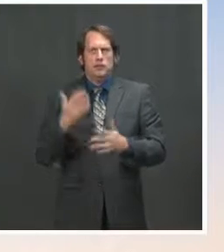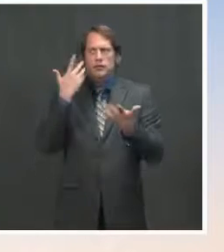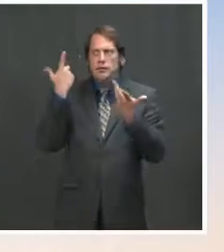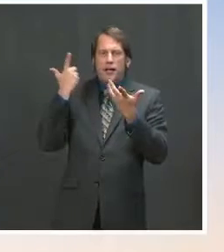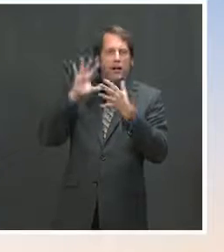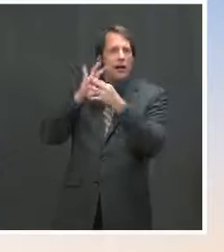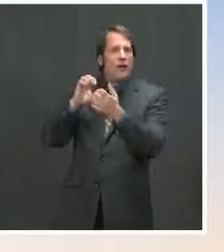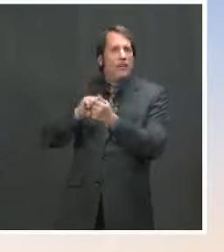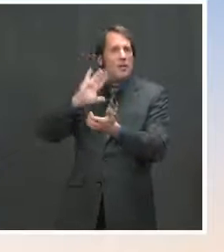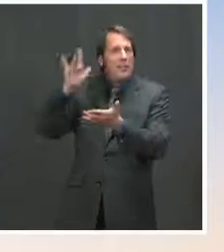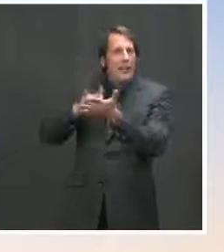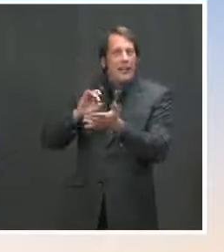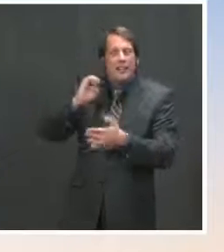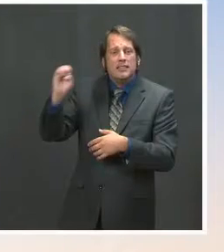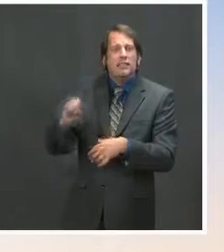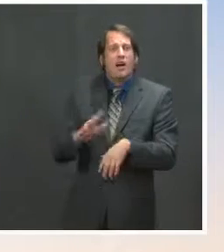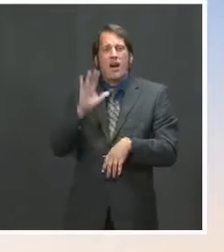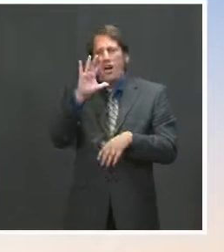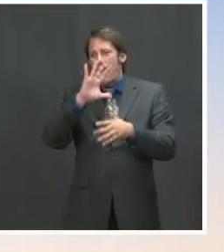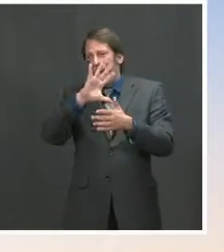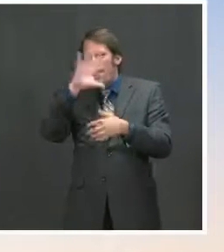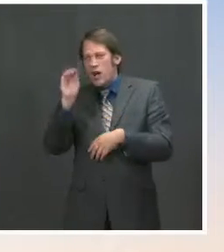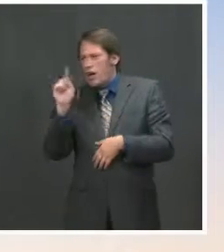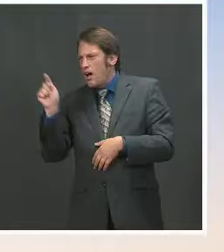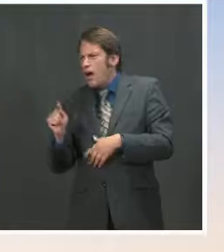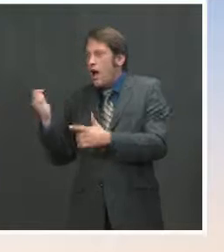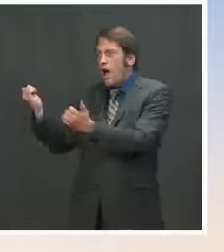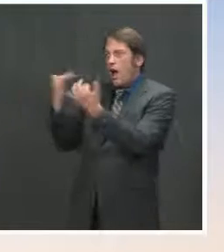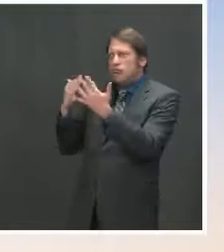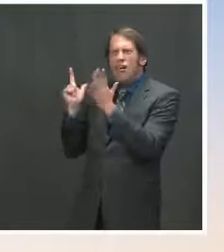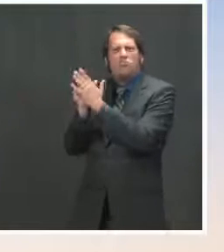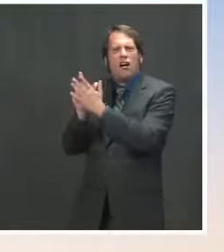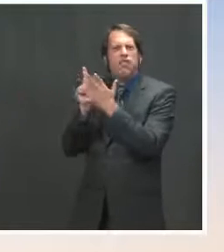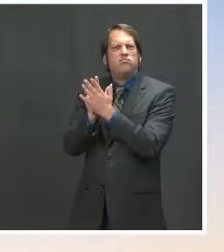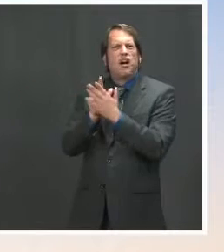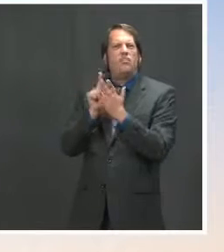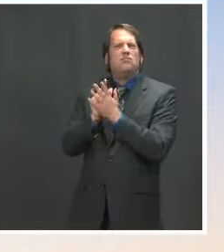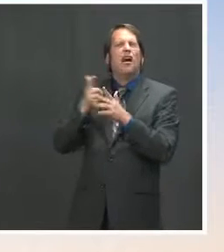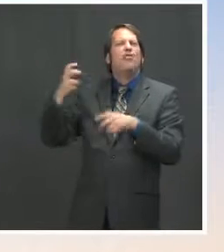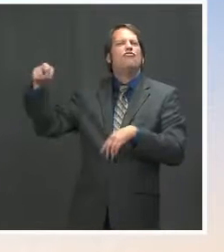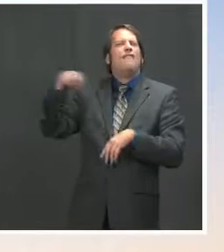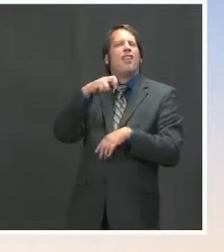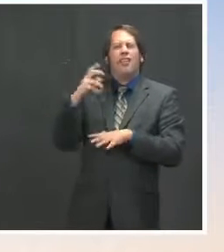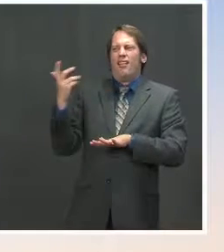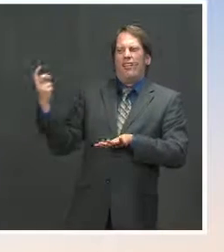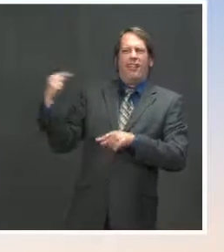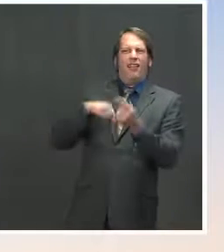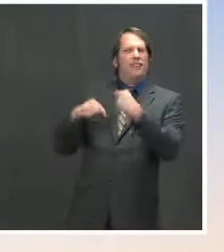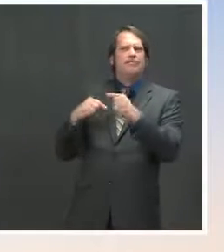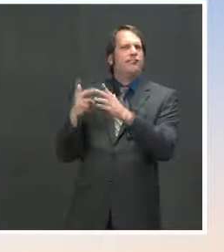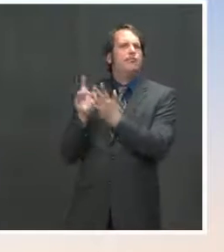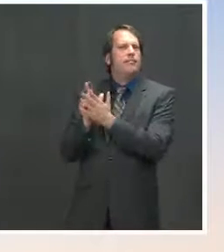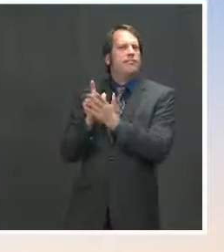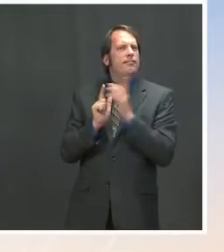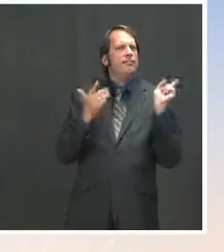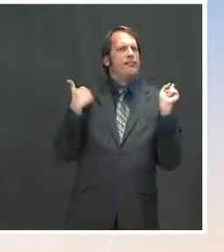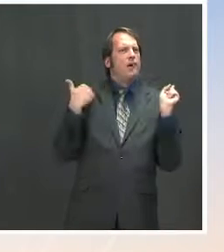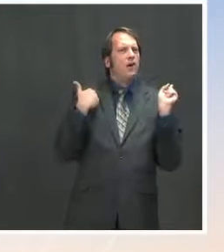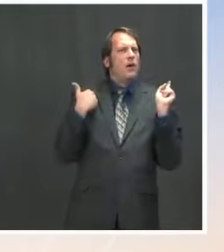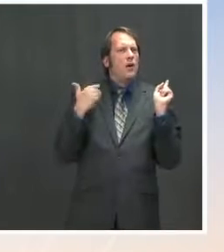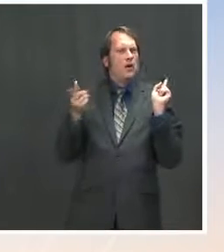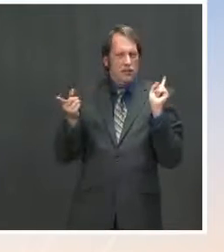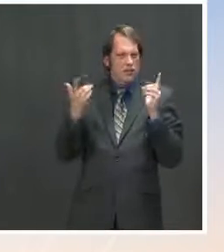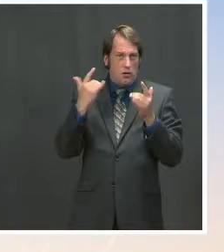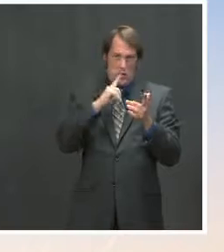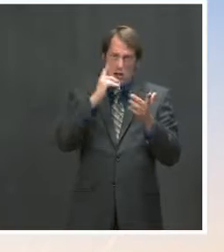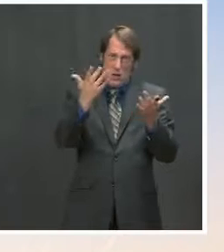And part as a result of that, there were a very limited number of refugees in the low thousands that had come over in a extensive period of